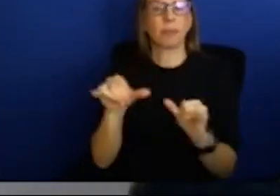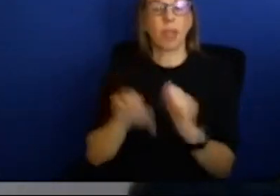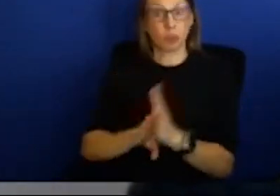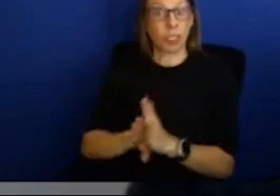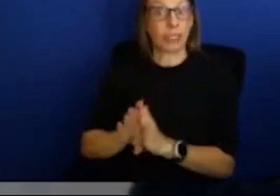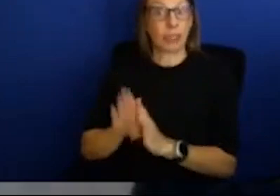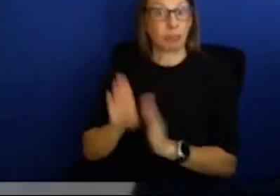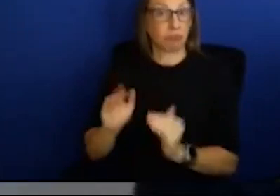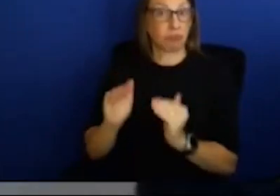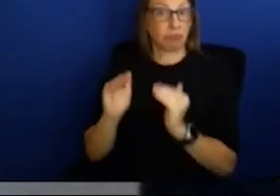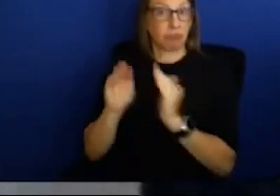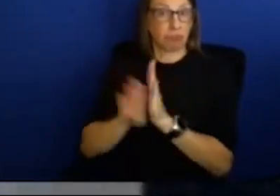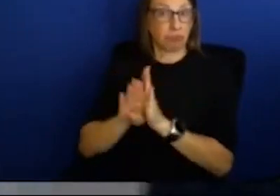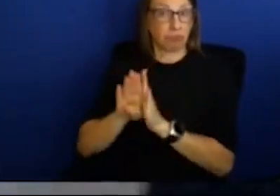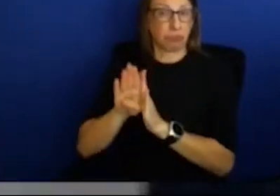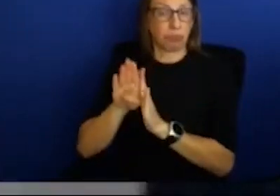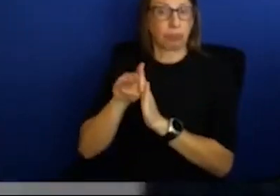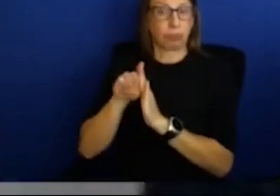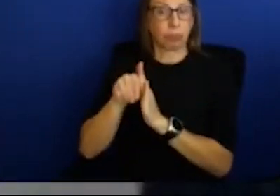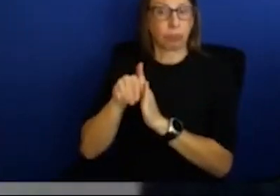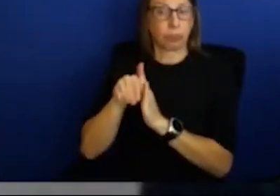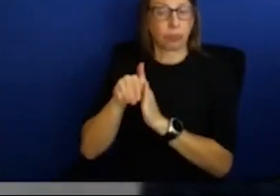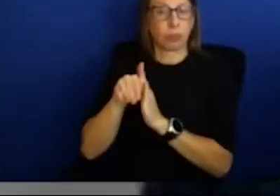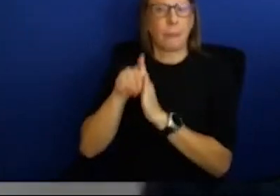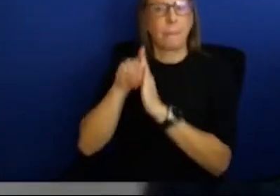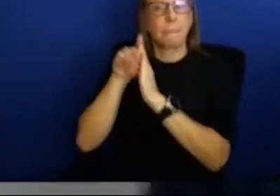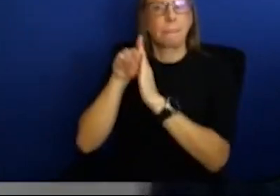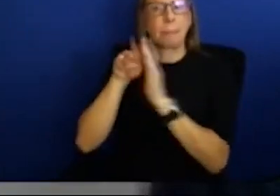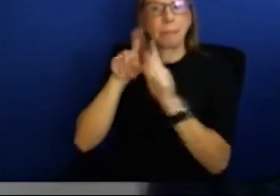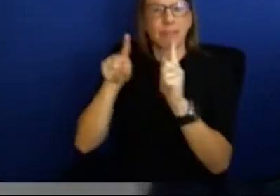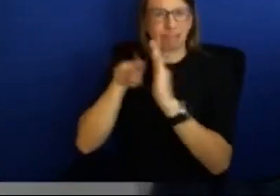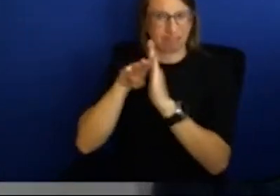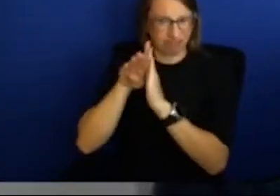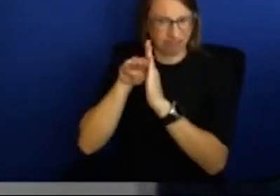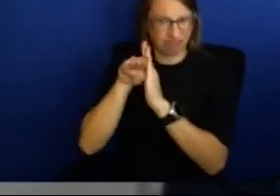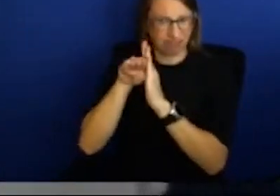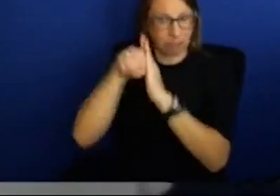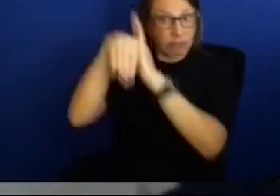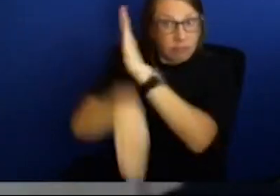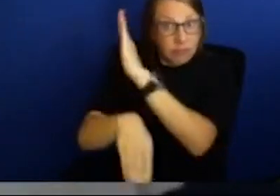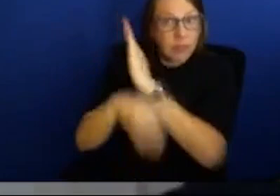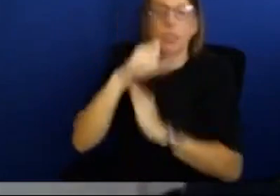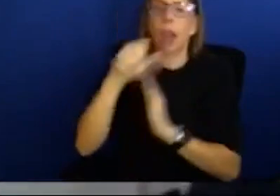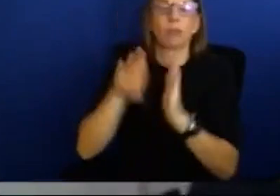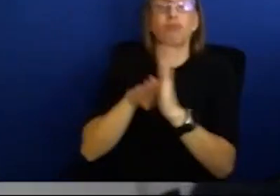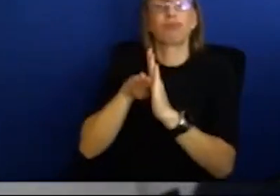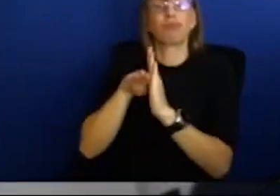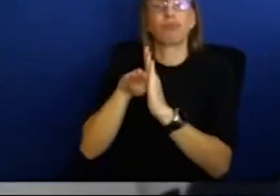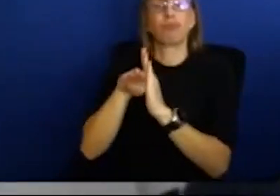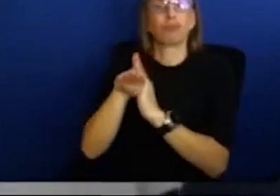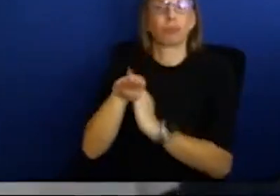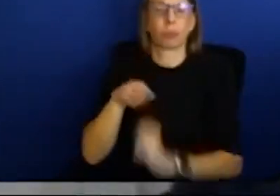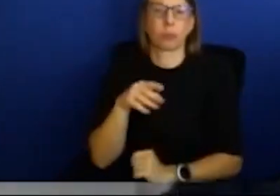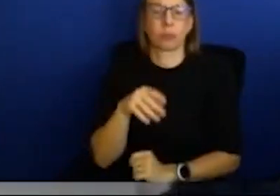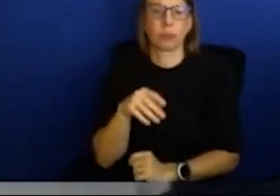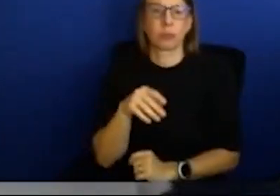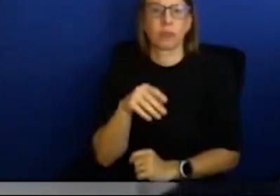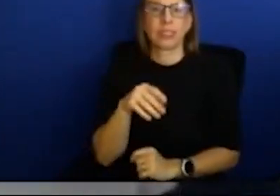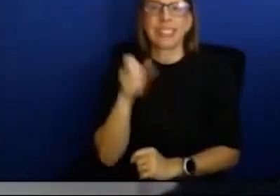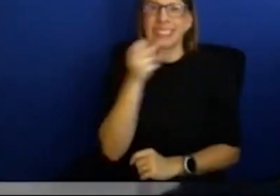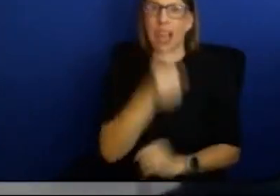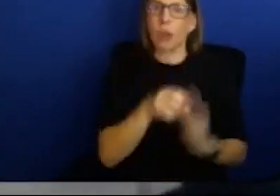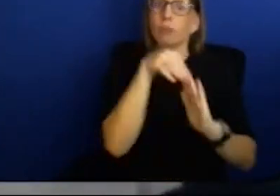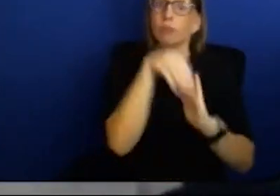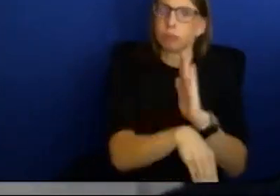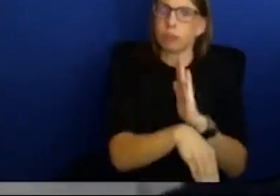risen and they've declined, but they've stayed at a high level. They haven't descended as rapidly as we have seen for the South. And so